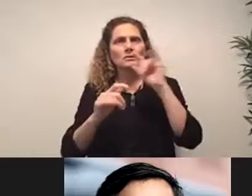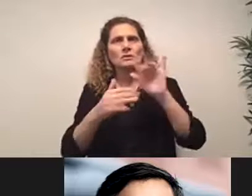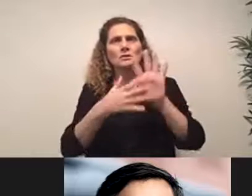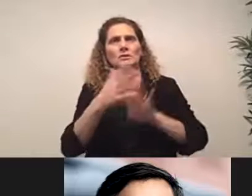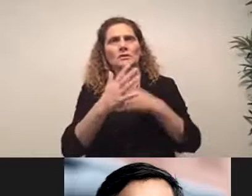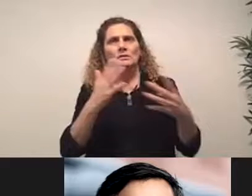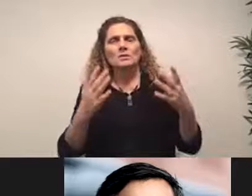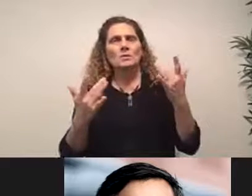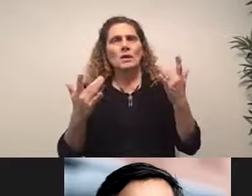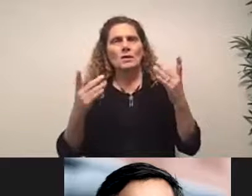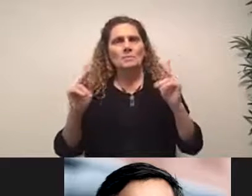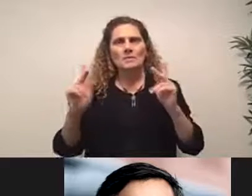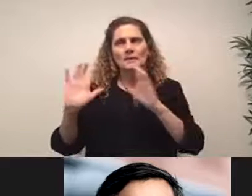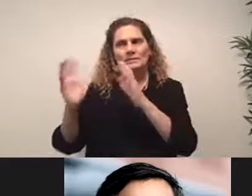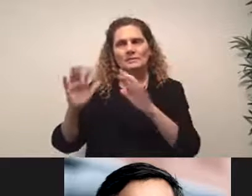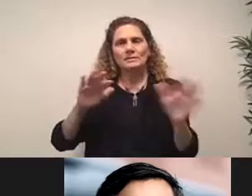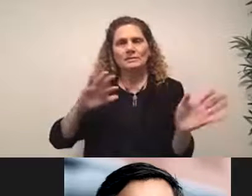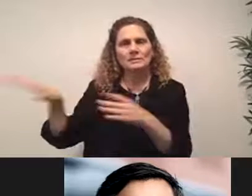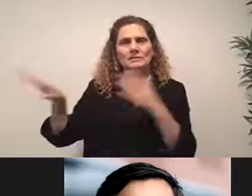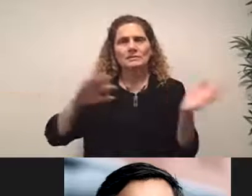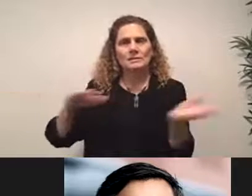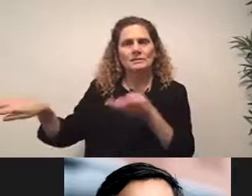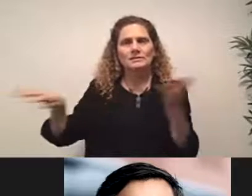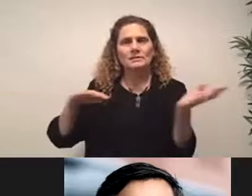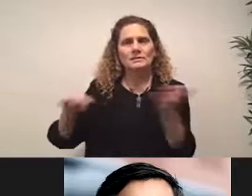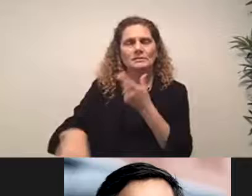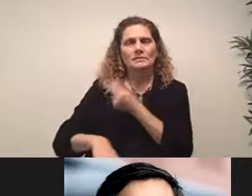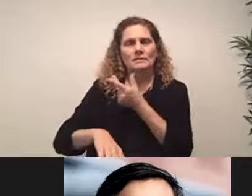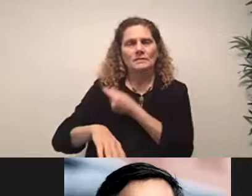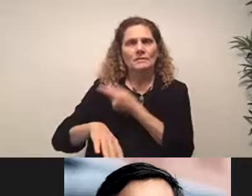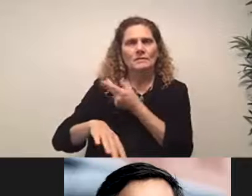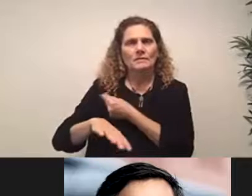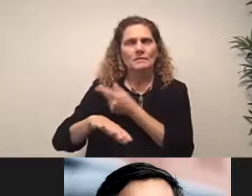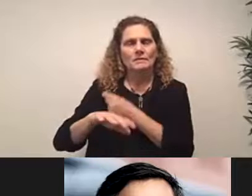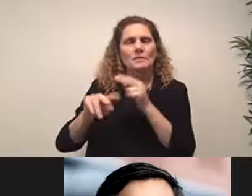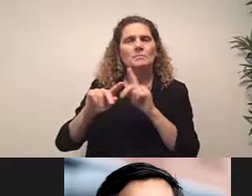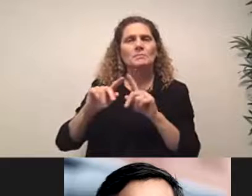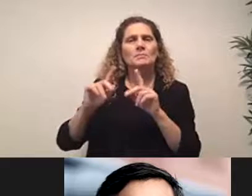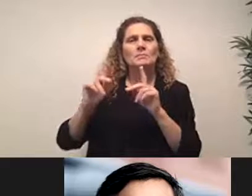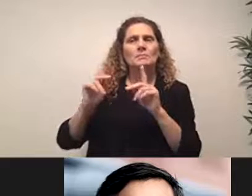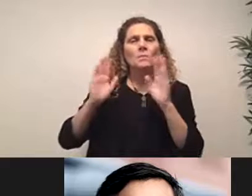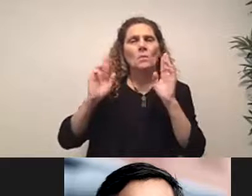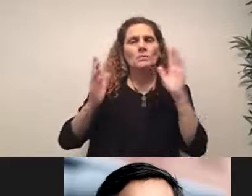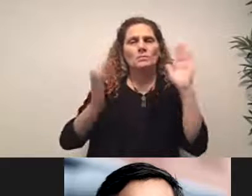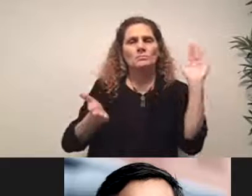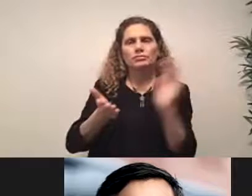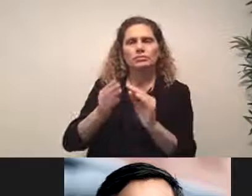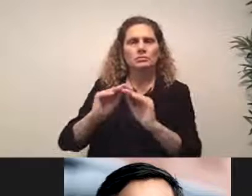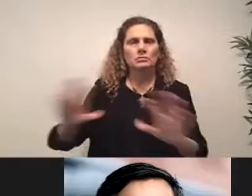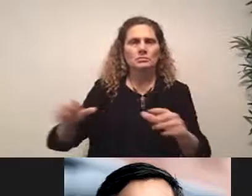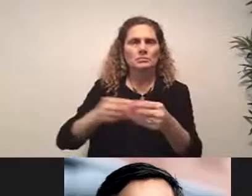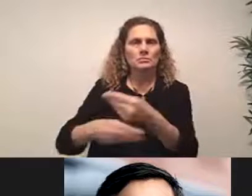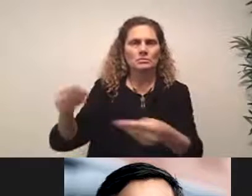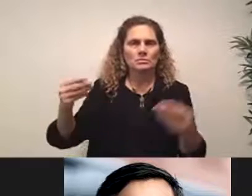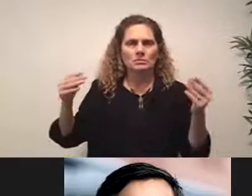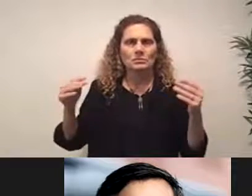to be a little bit patient and wait for your turn for vaccination. Importantly, the rollout of vaccination